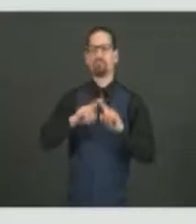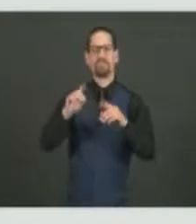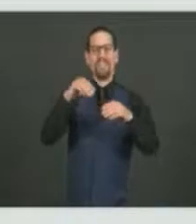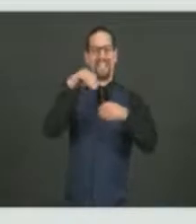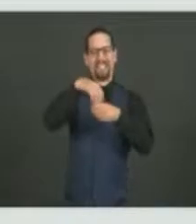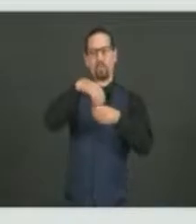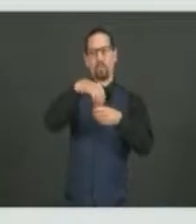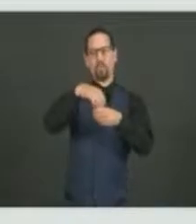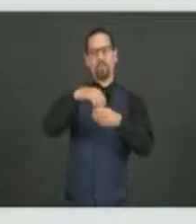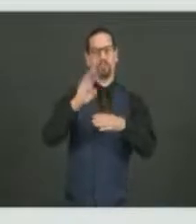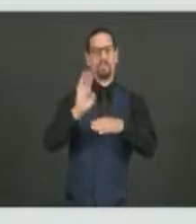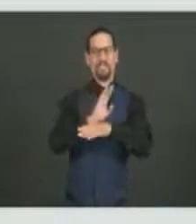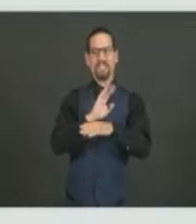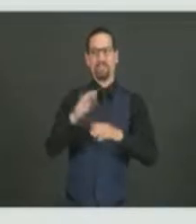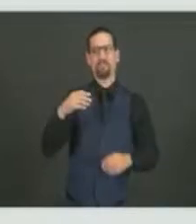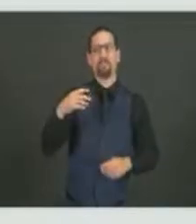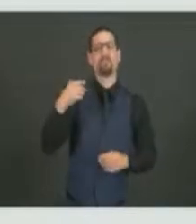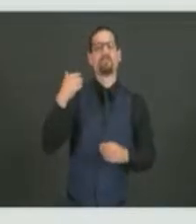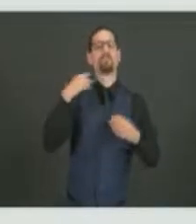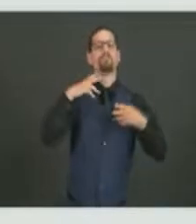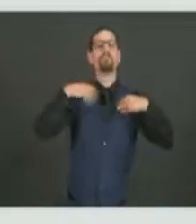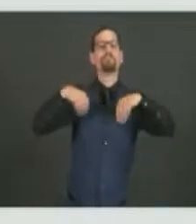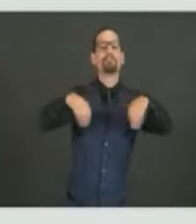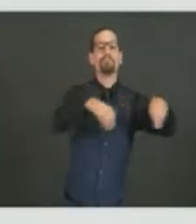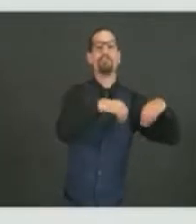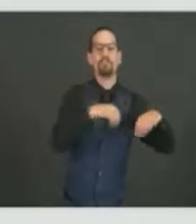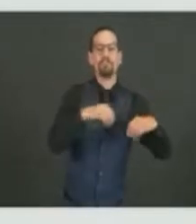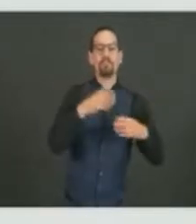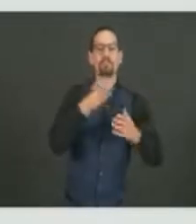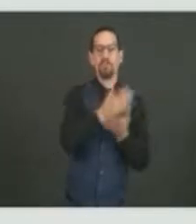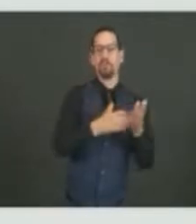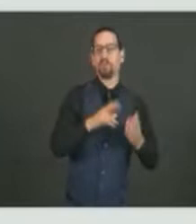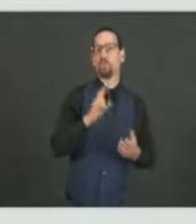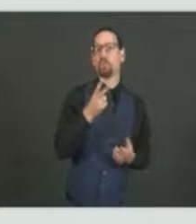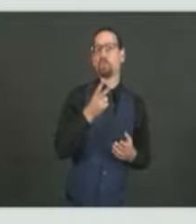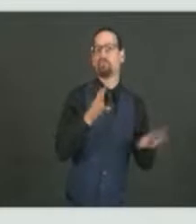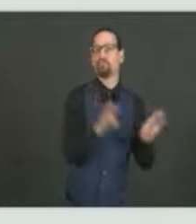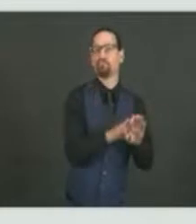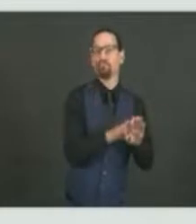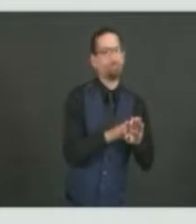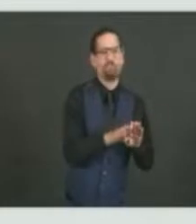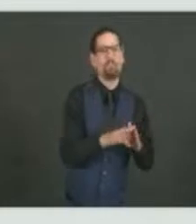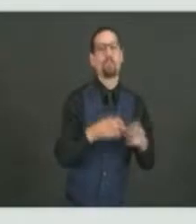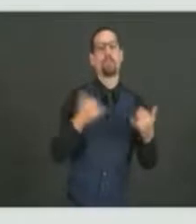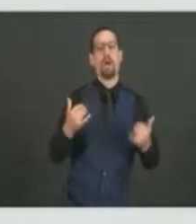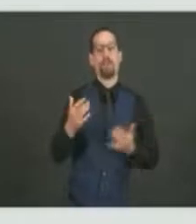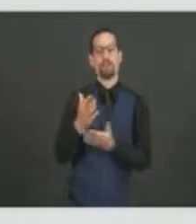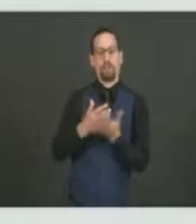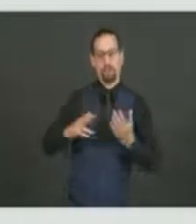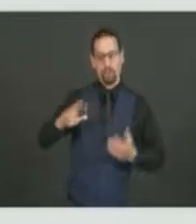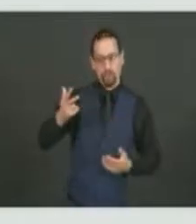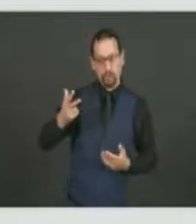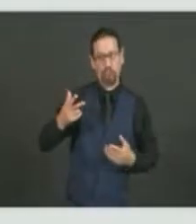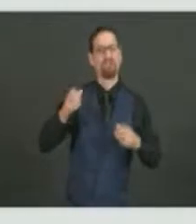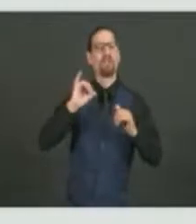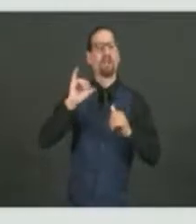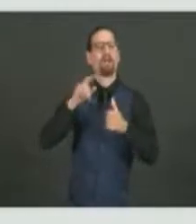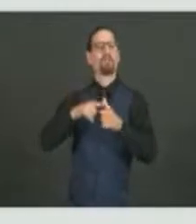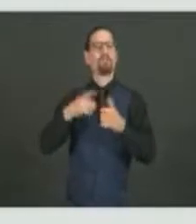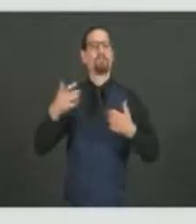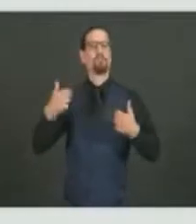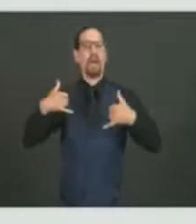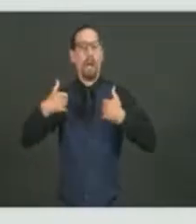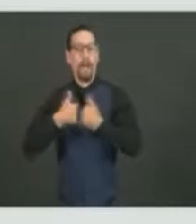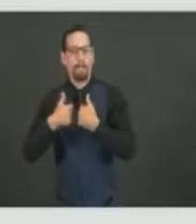in phase 2 can still open. So that's movie theaters, bowling alleys, arcades, museums, and the